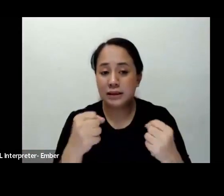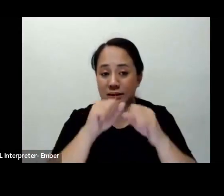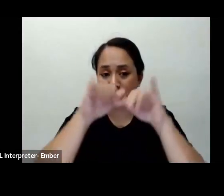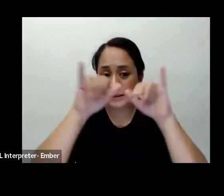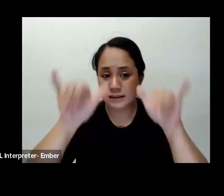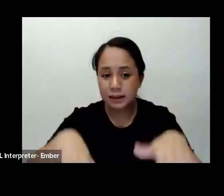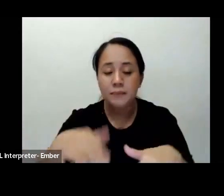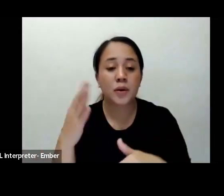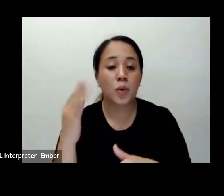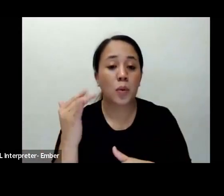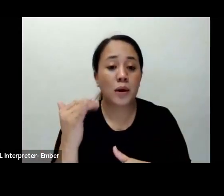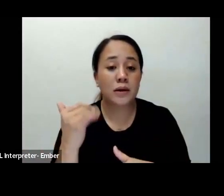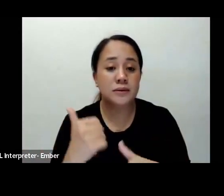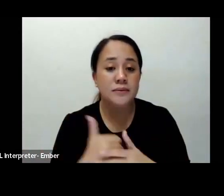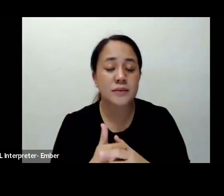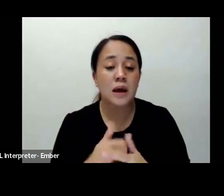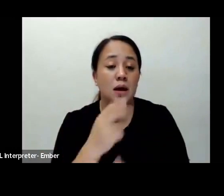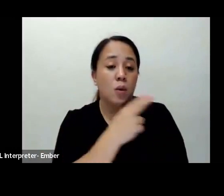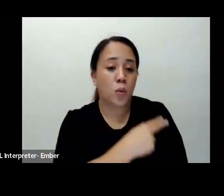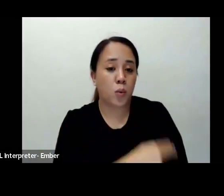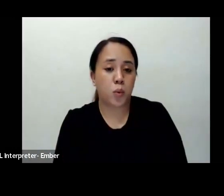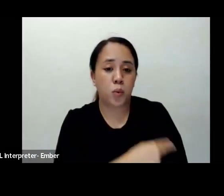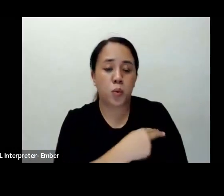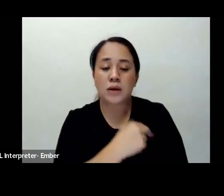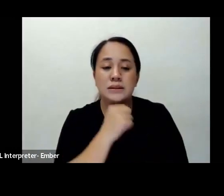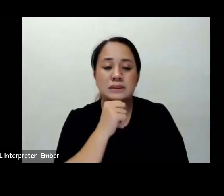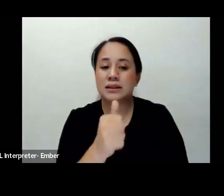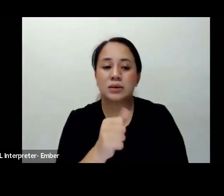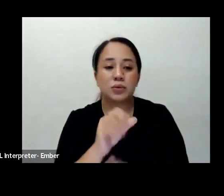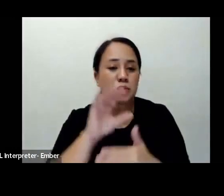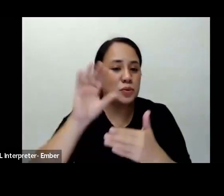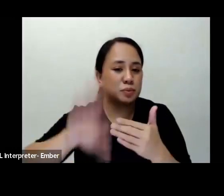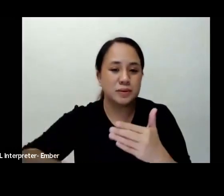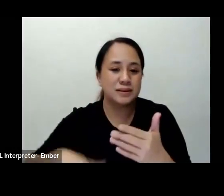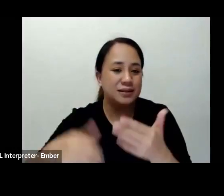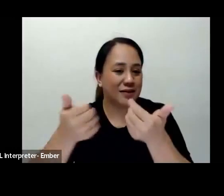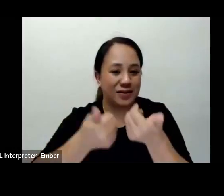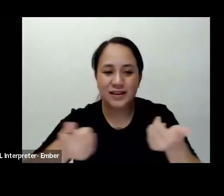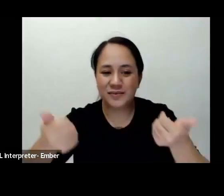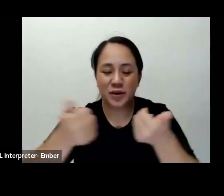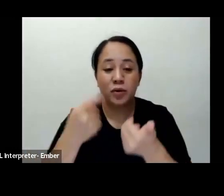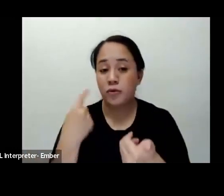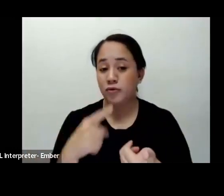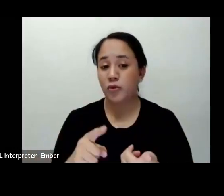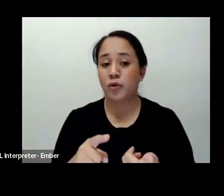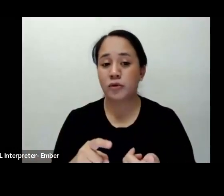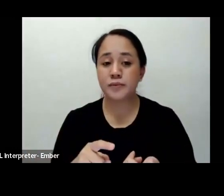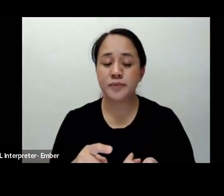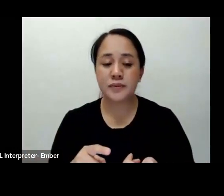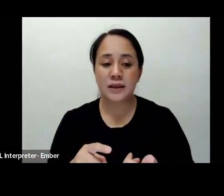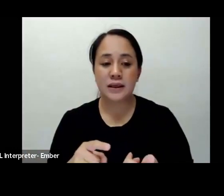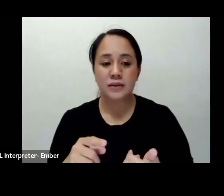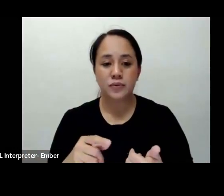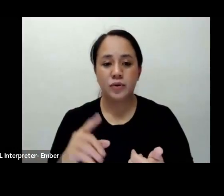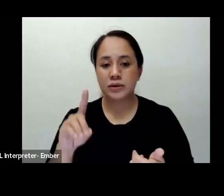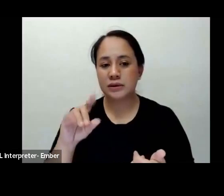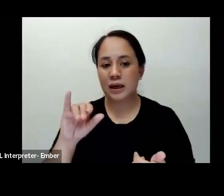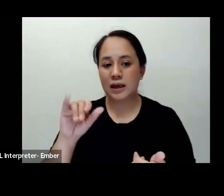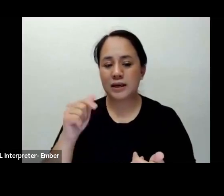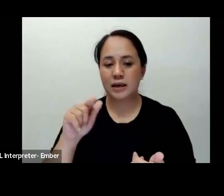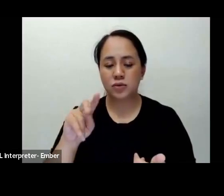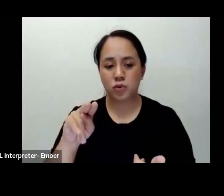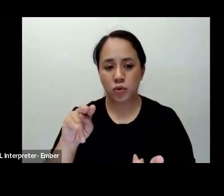because hospitals are not completely available for diagnosing